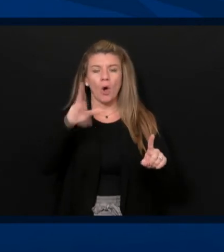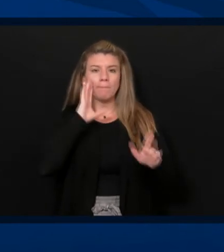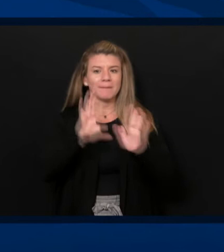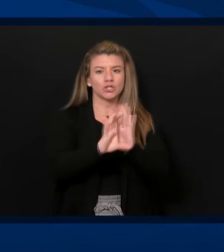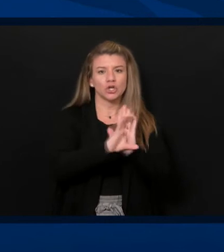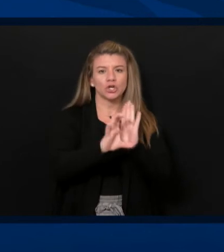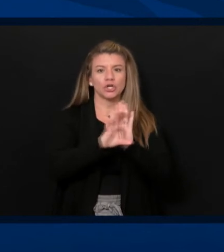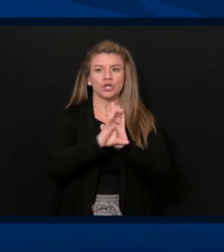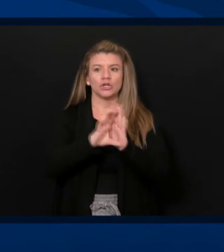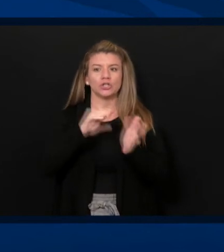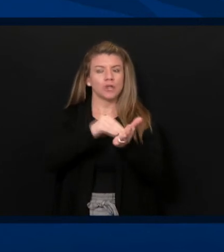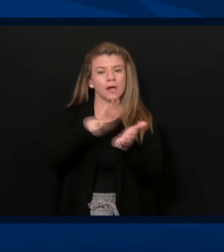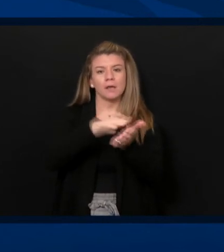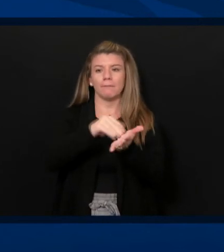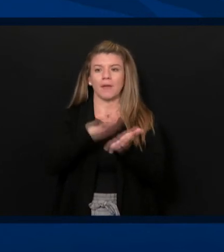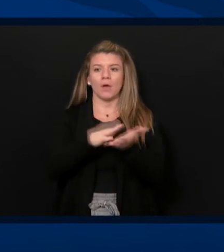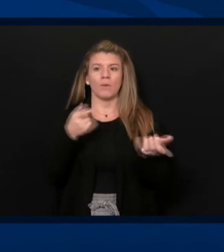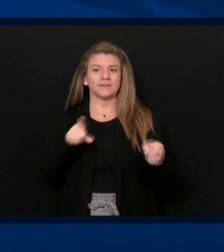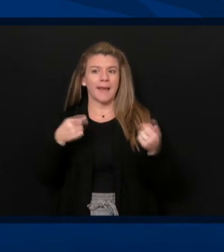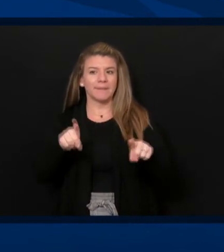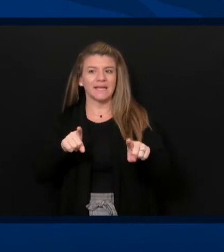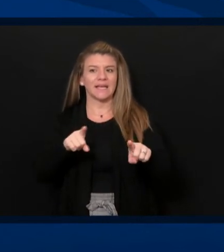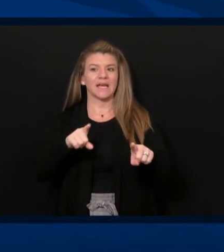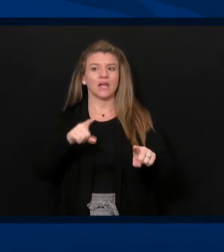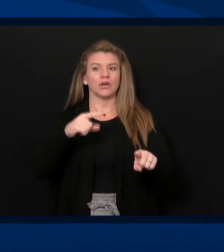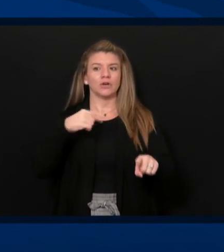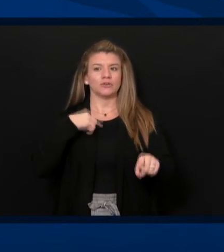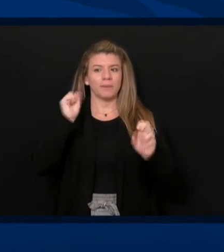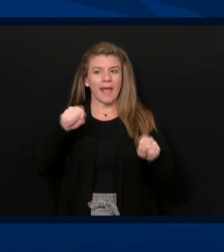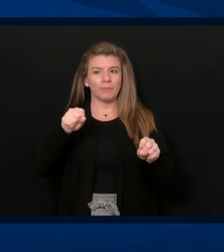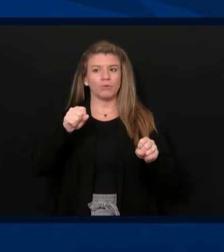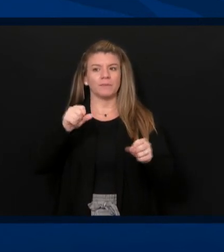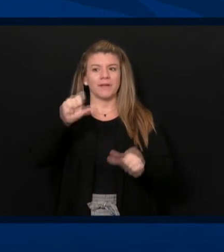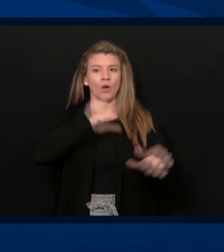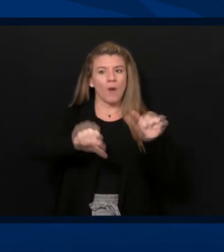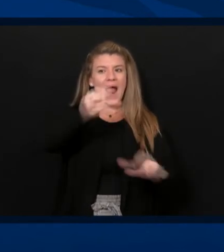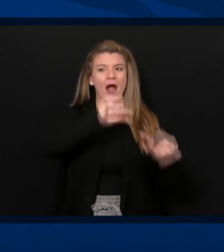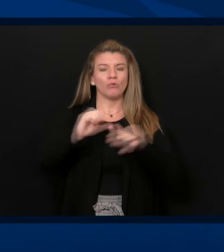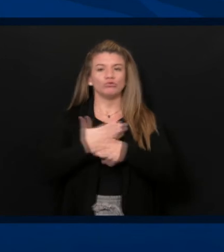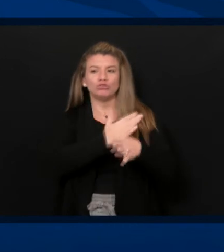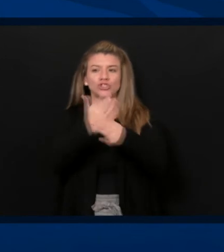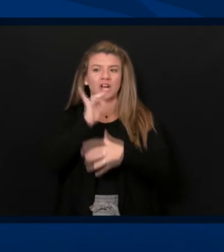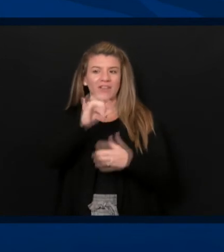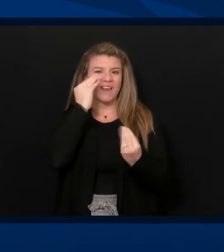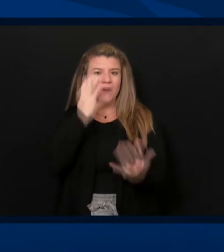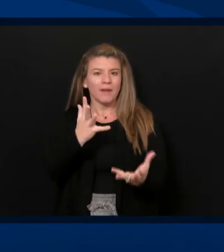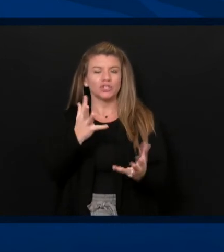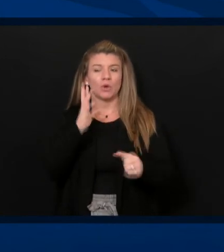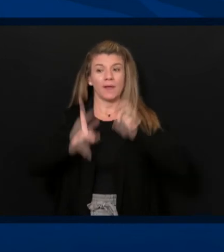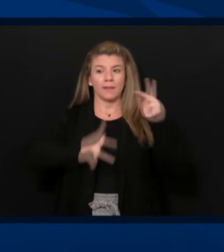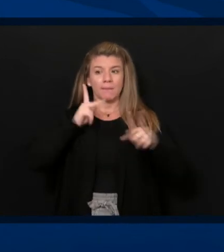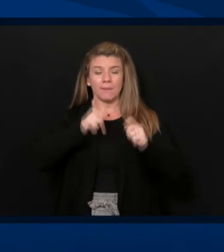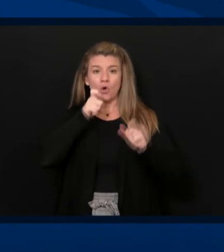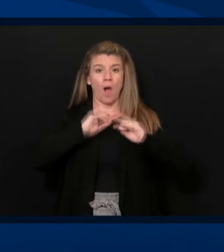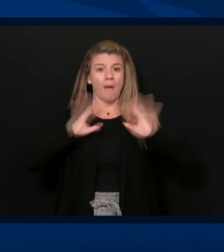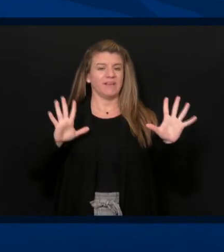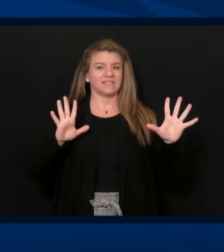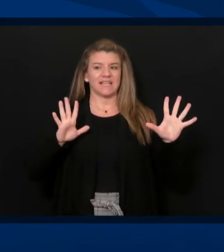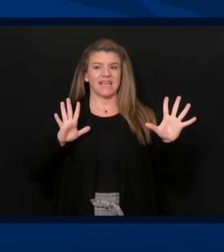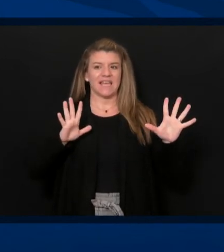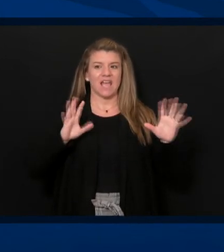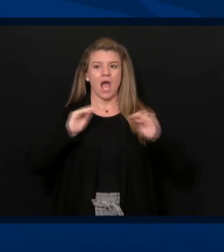to document what's going on, or at least to be around to share that information with people that are obviously